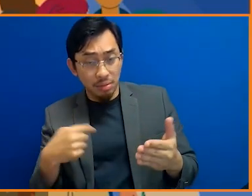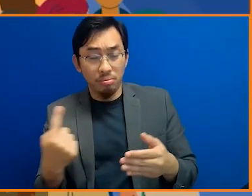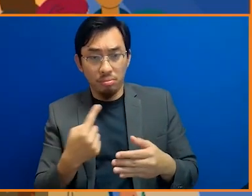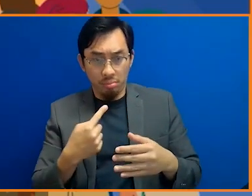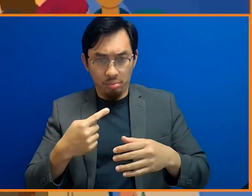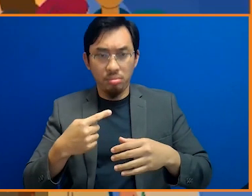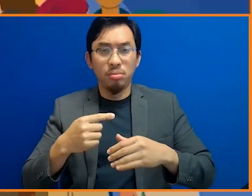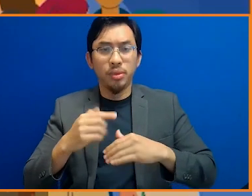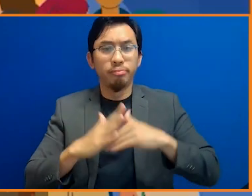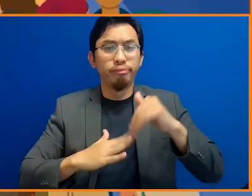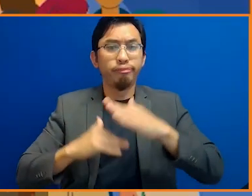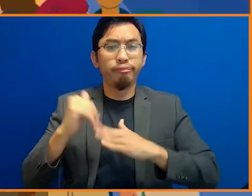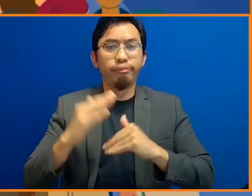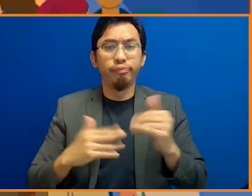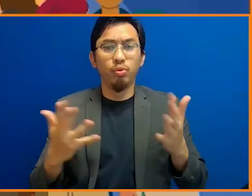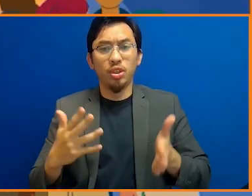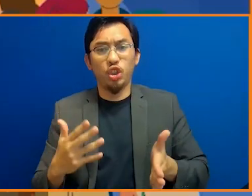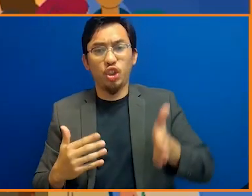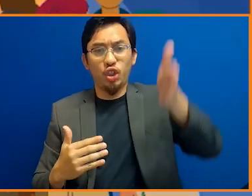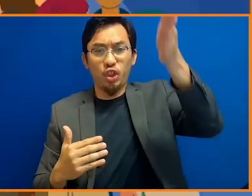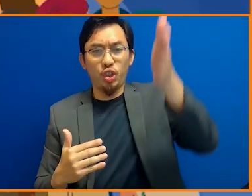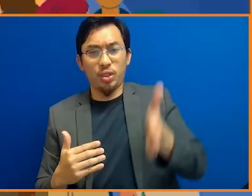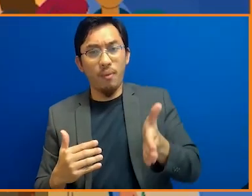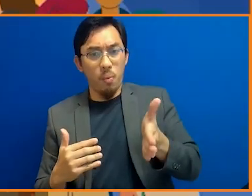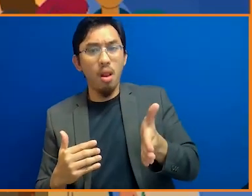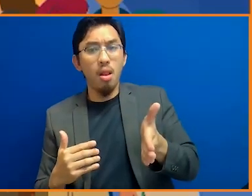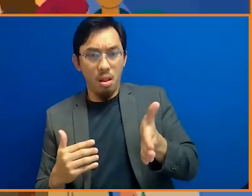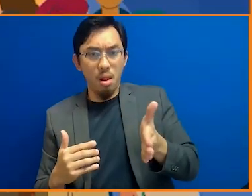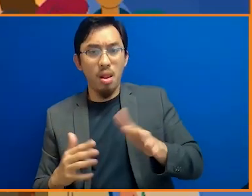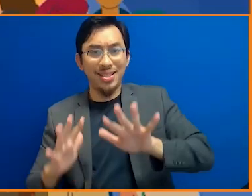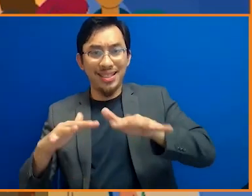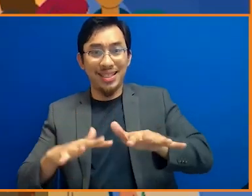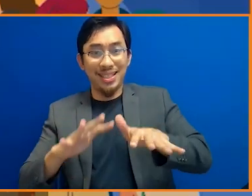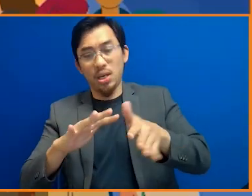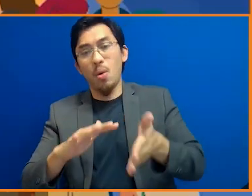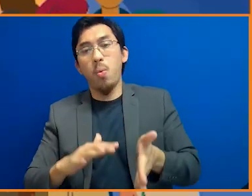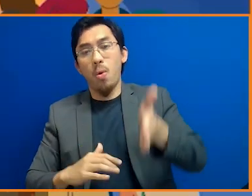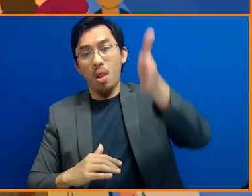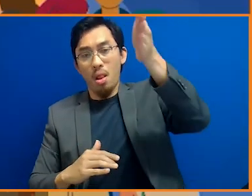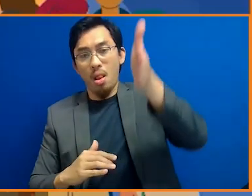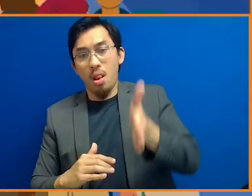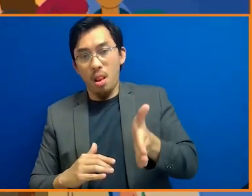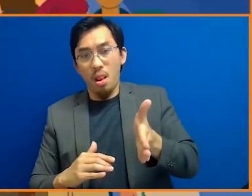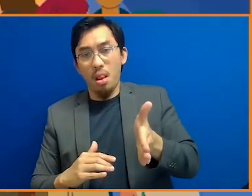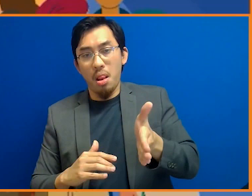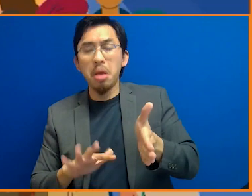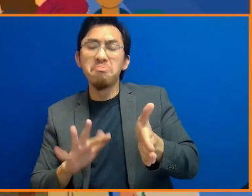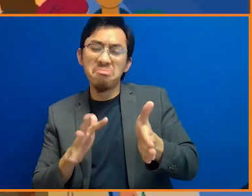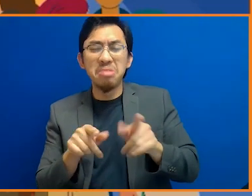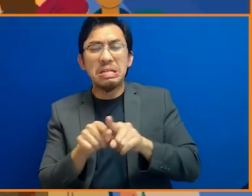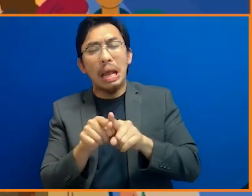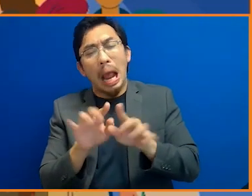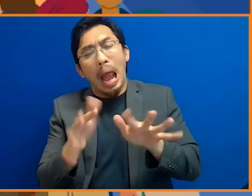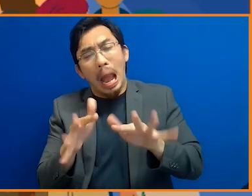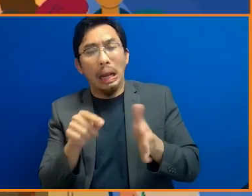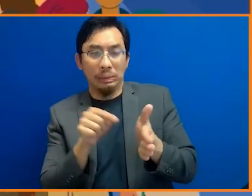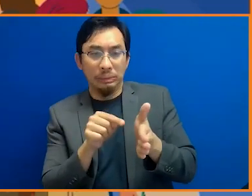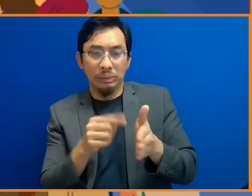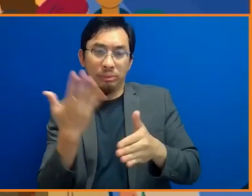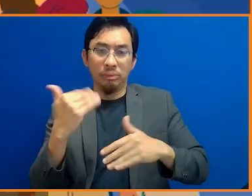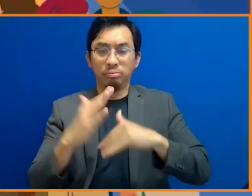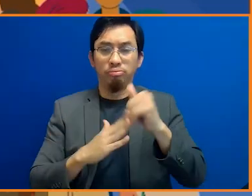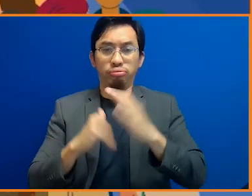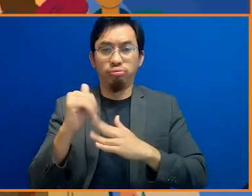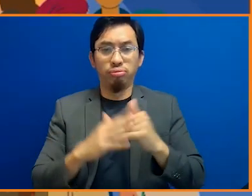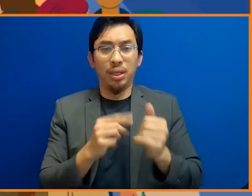case, and we start to build some seawall or floodgate or something like